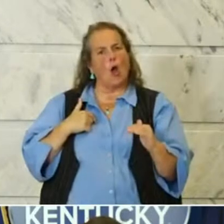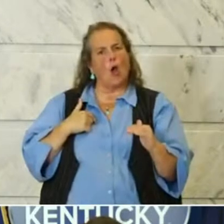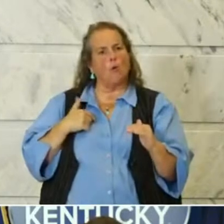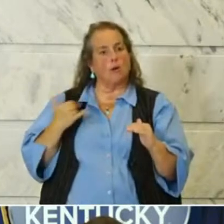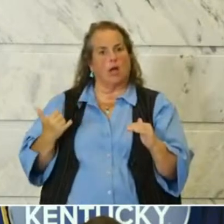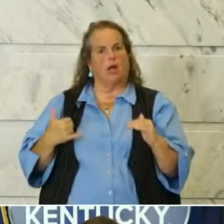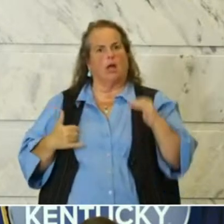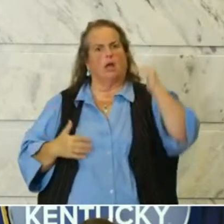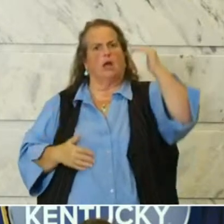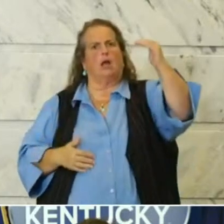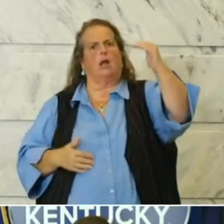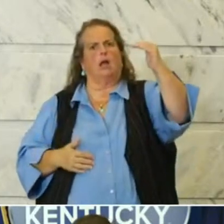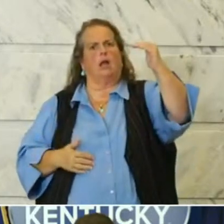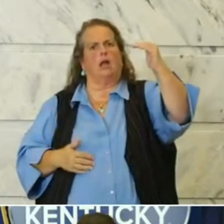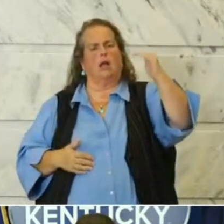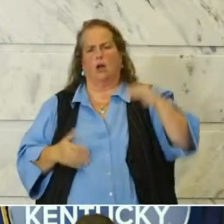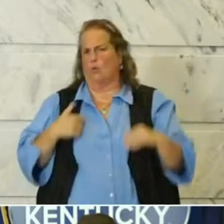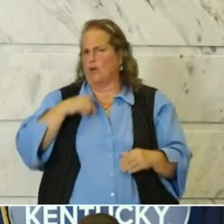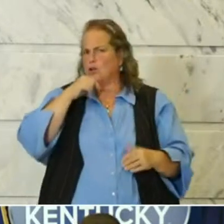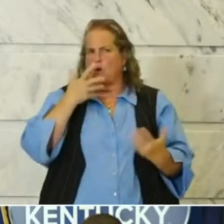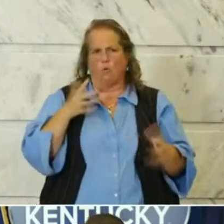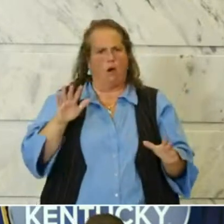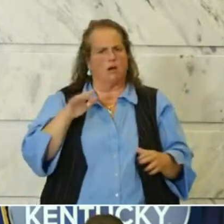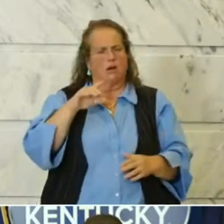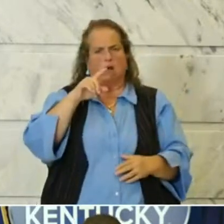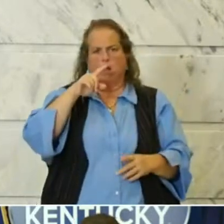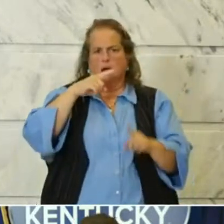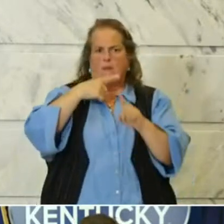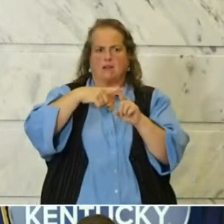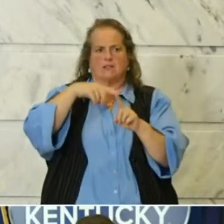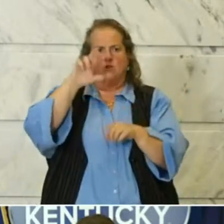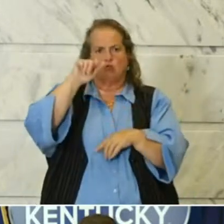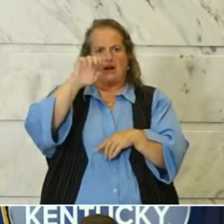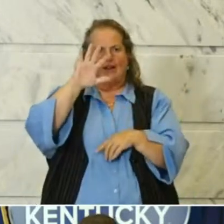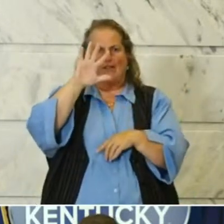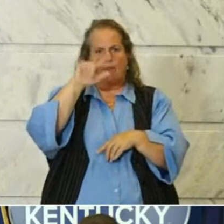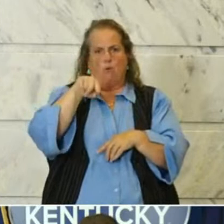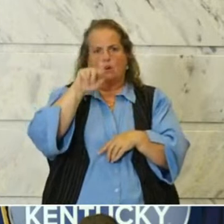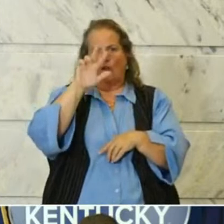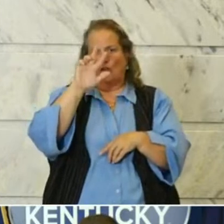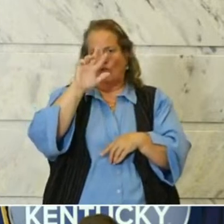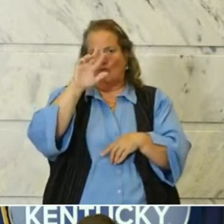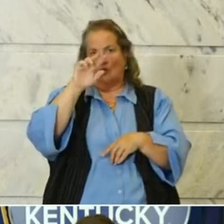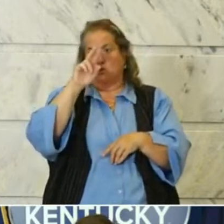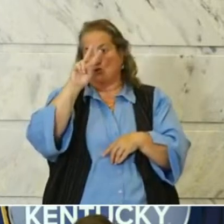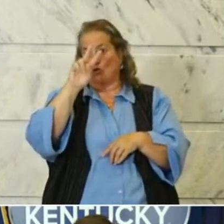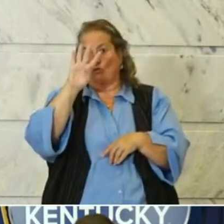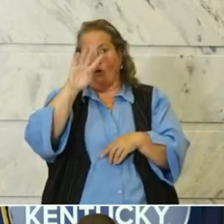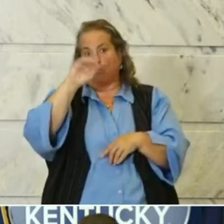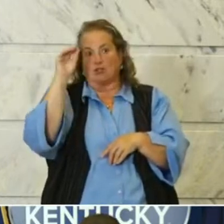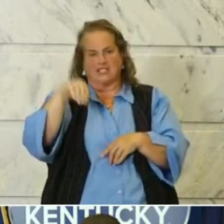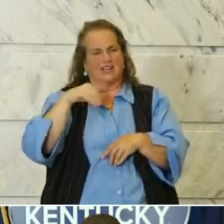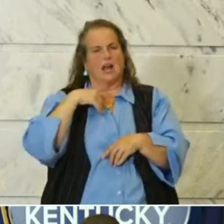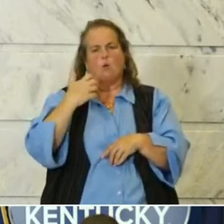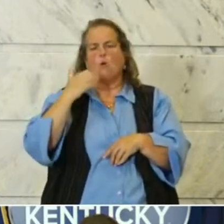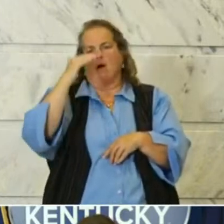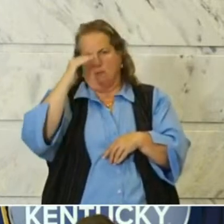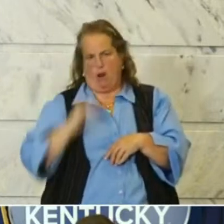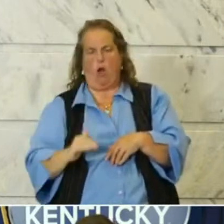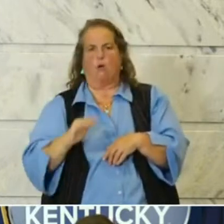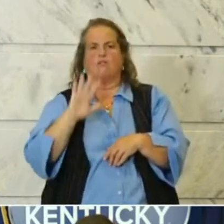at a positivity rate of 5.24%. We need to get that below 5. I'd like to get it well below